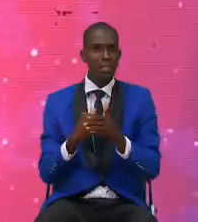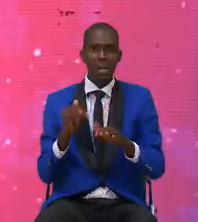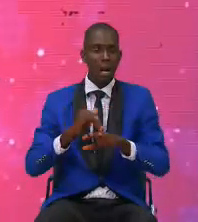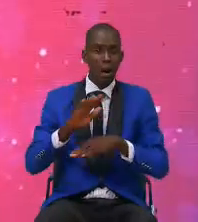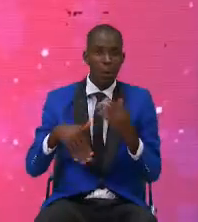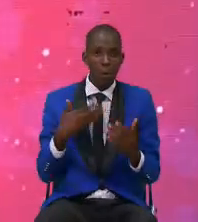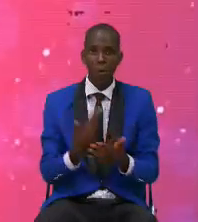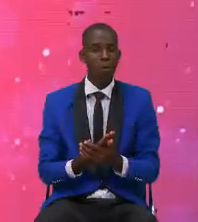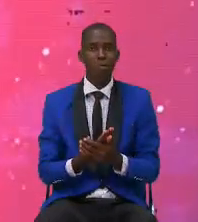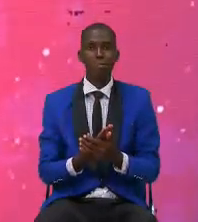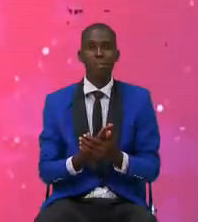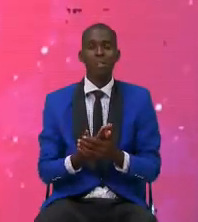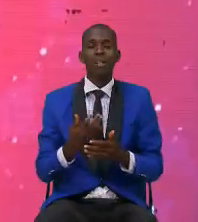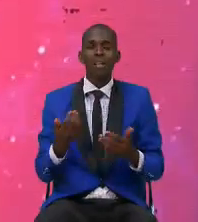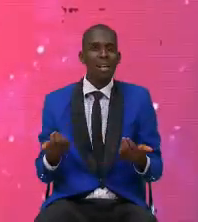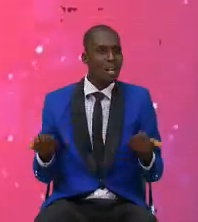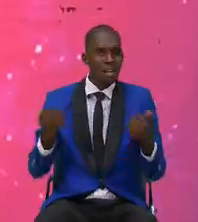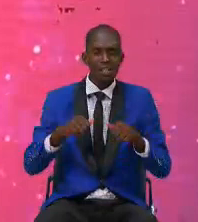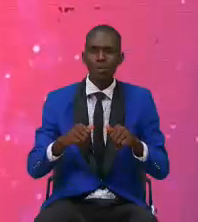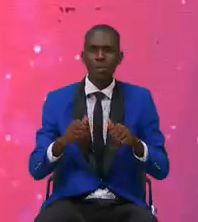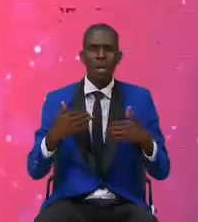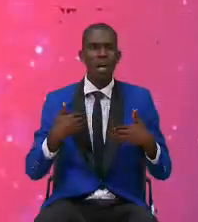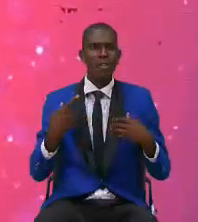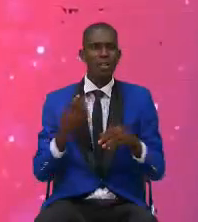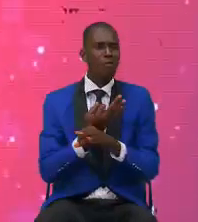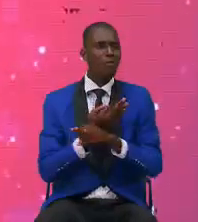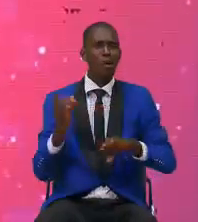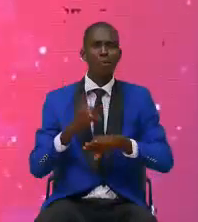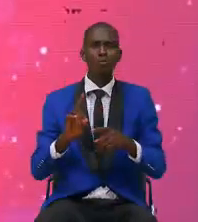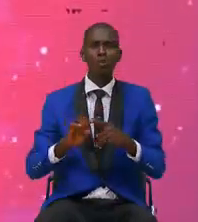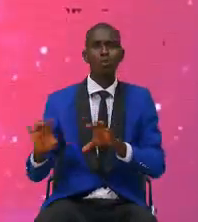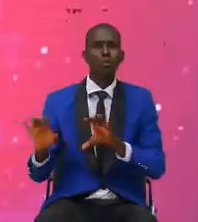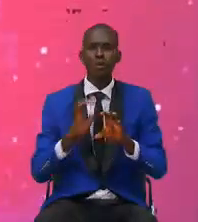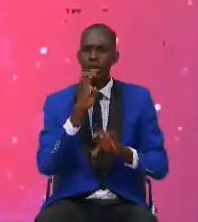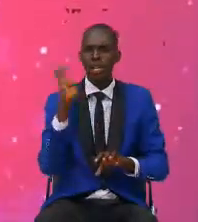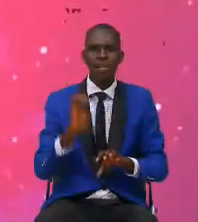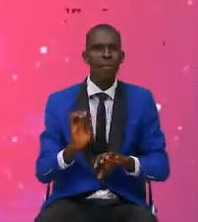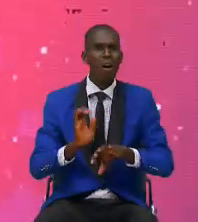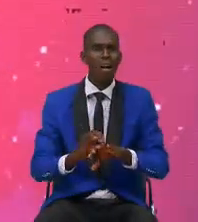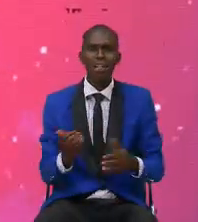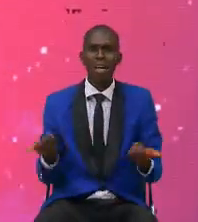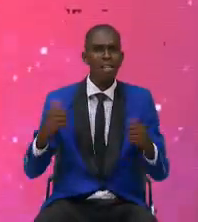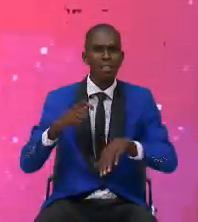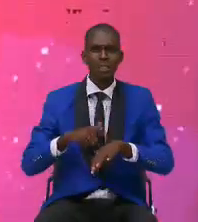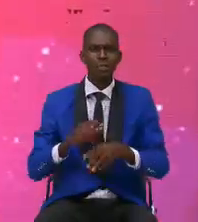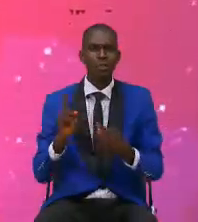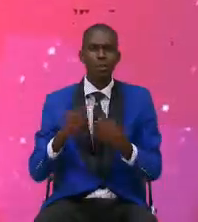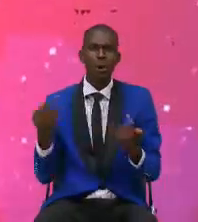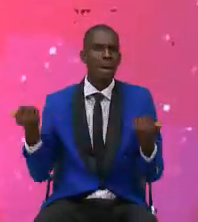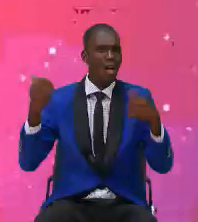sensuousness and liberty to do evil any time, to any level. That's